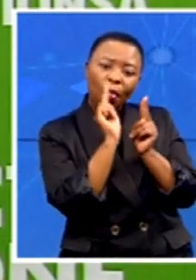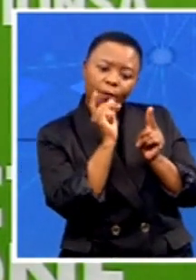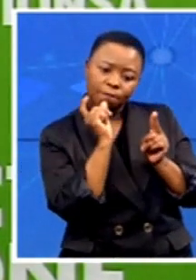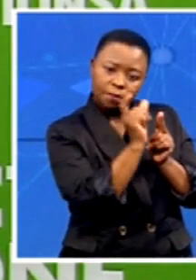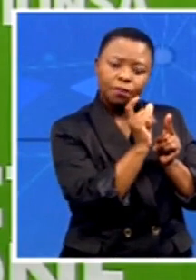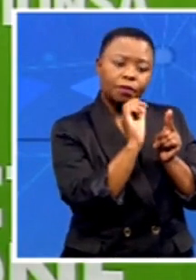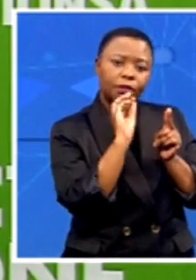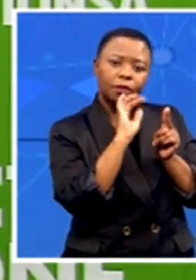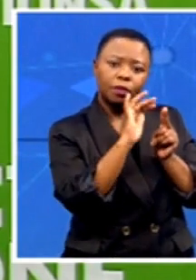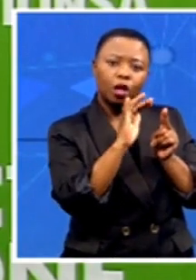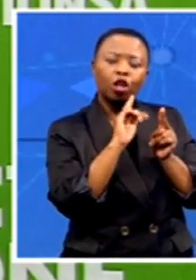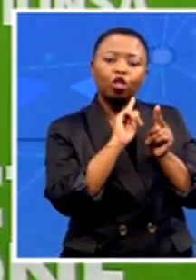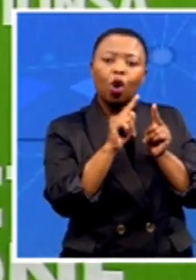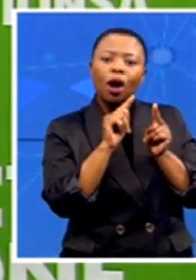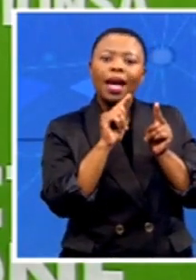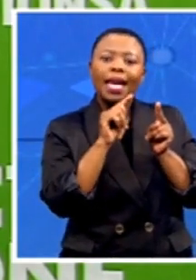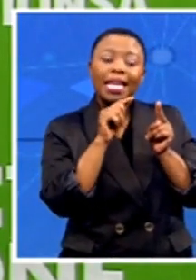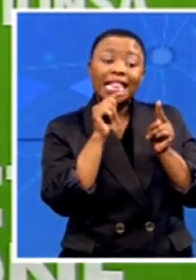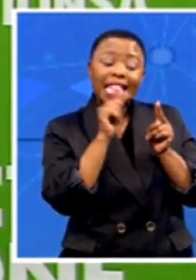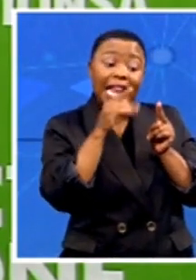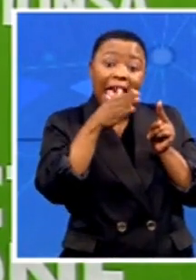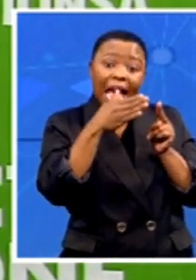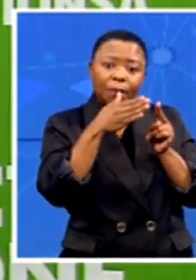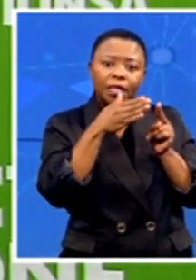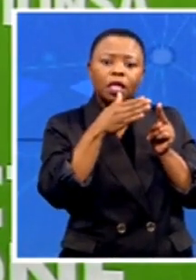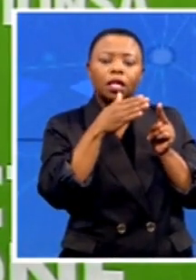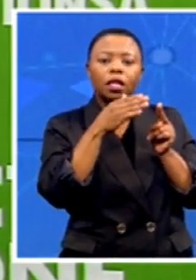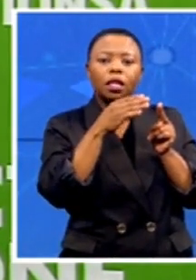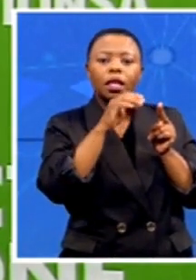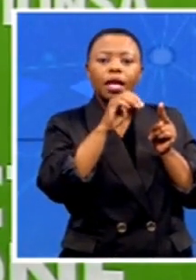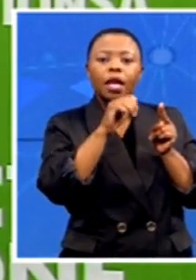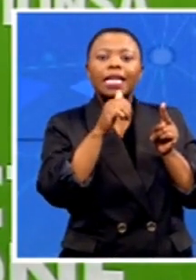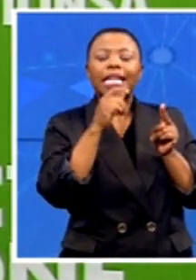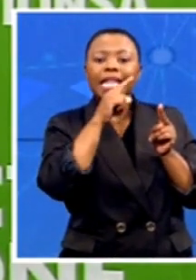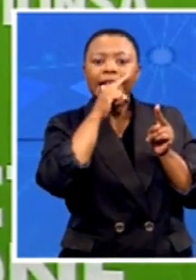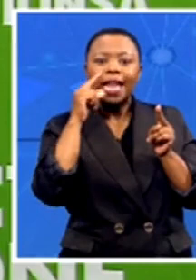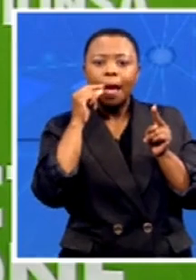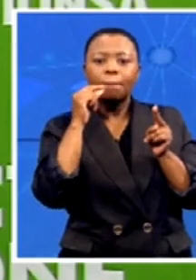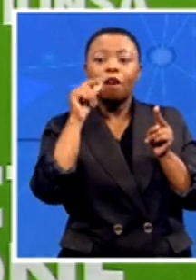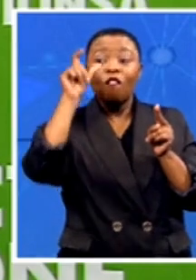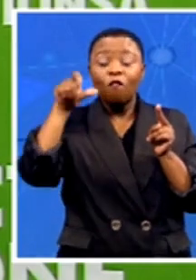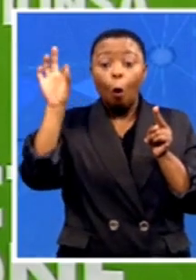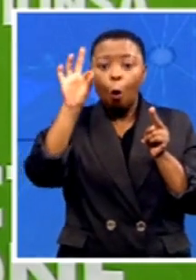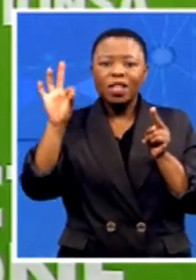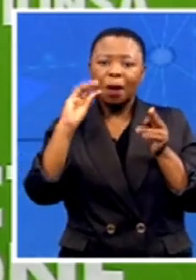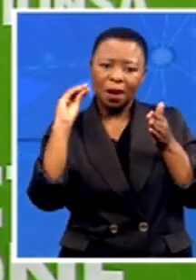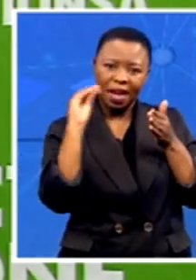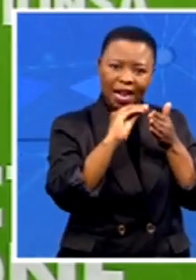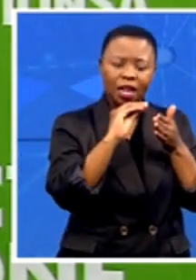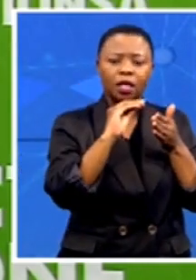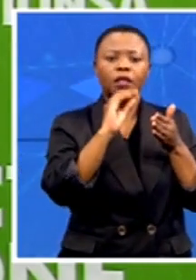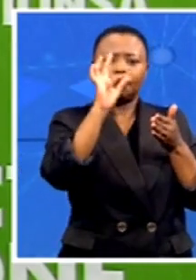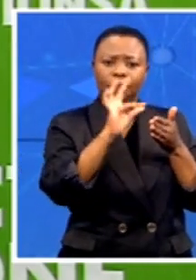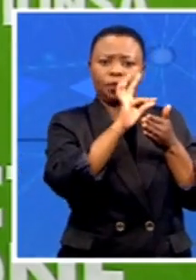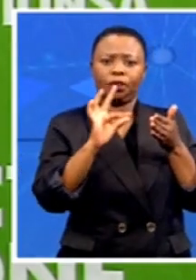next to the empty block where voters are meant to cast their vote. What is going to happen in this country, without